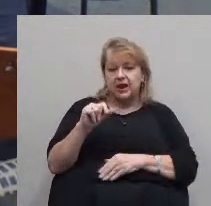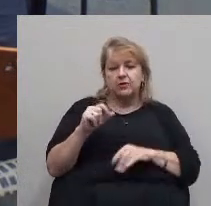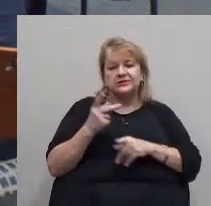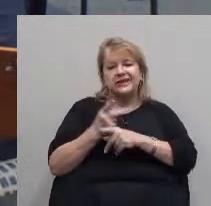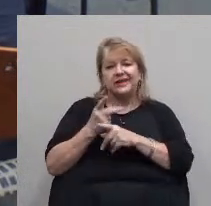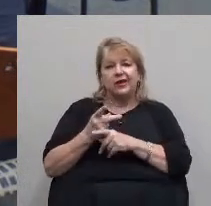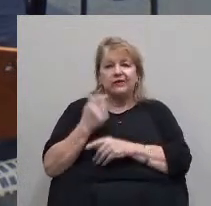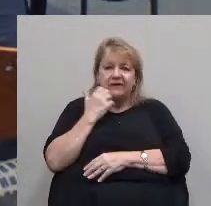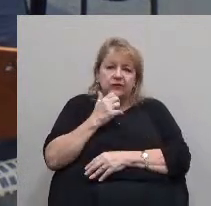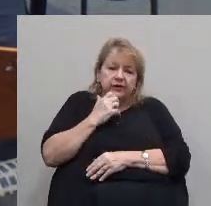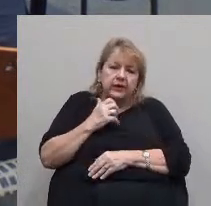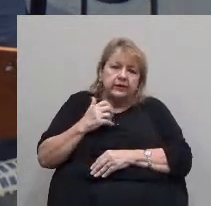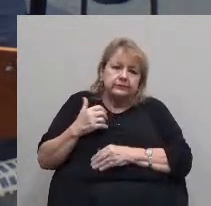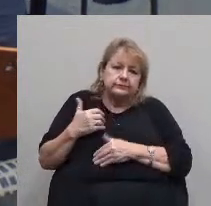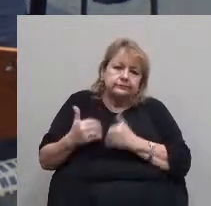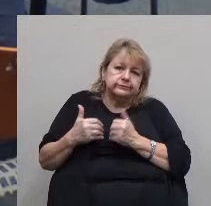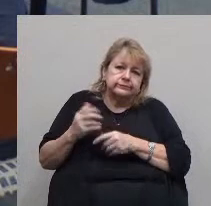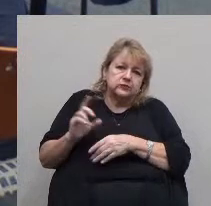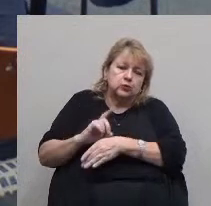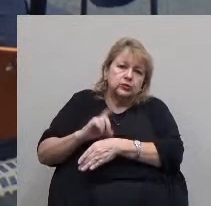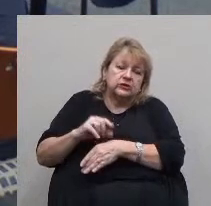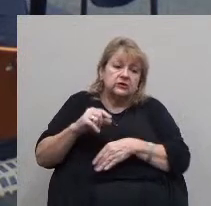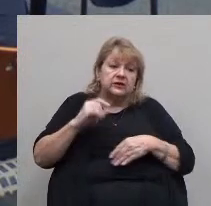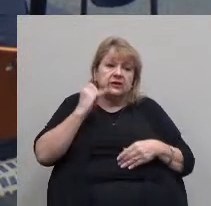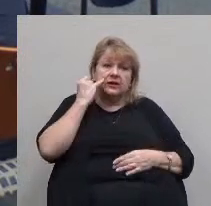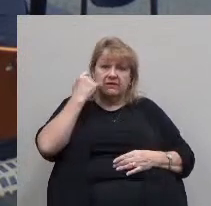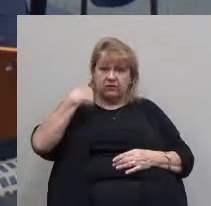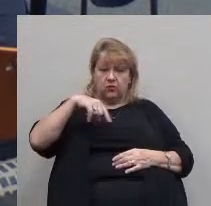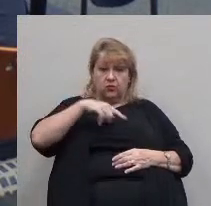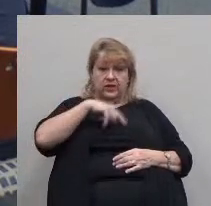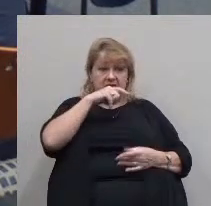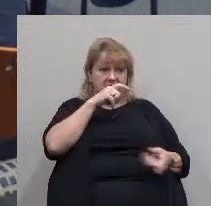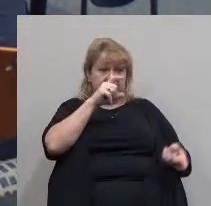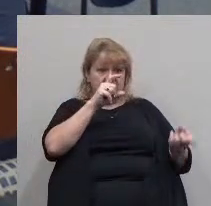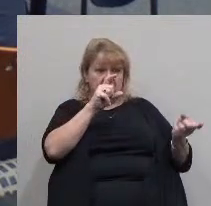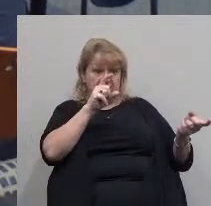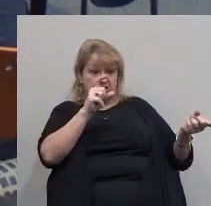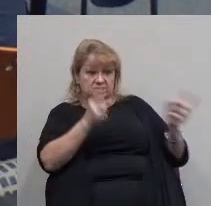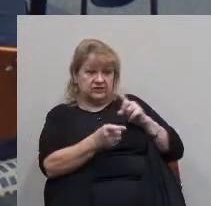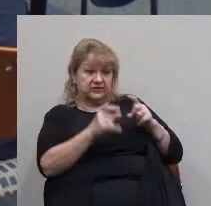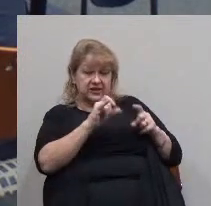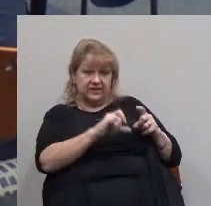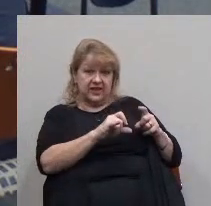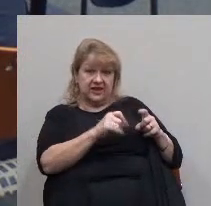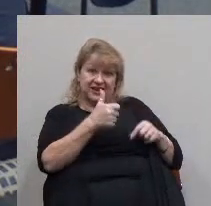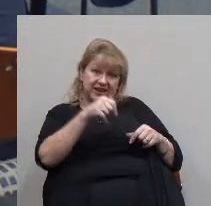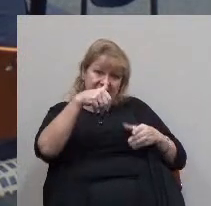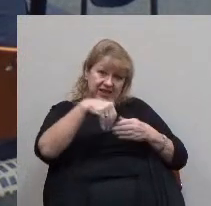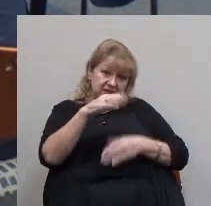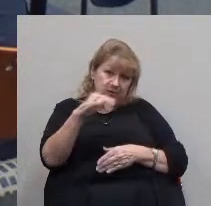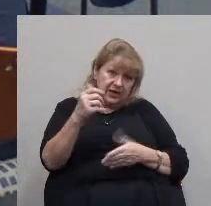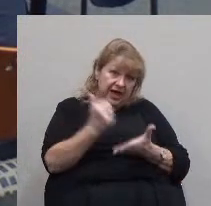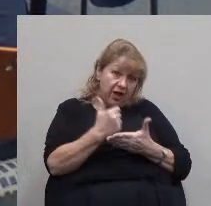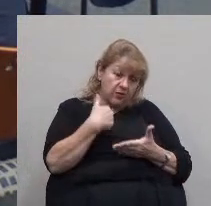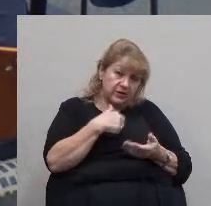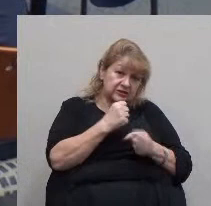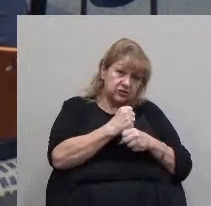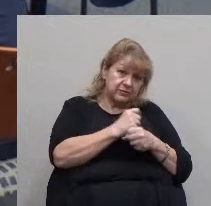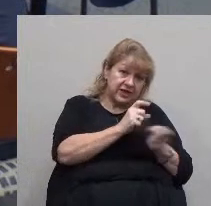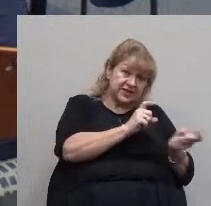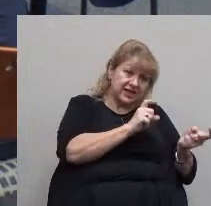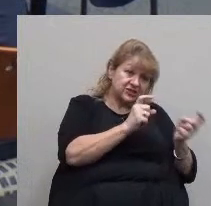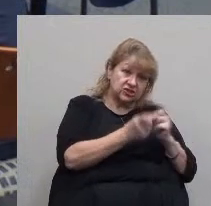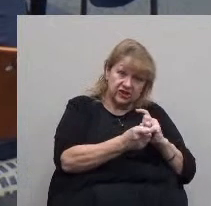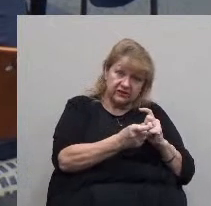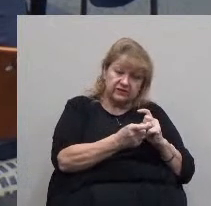so, unfortunately, our profession we haven't shifted in those places. Is there anything in the bill that's gonna help us make those shifts to